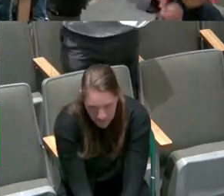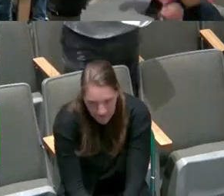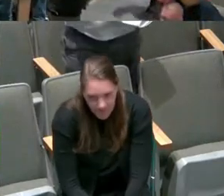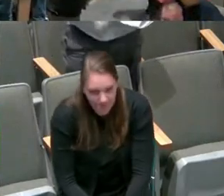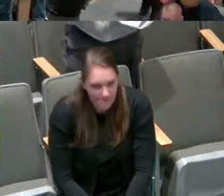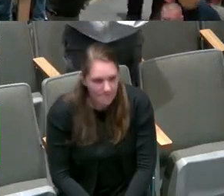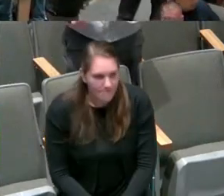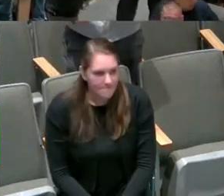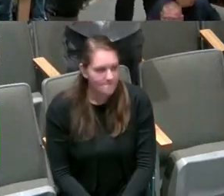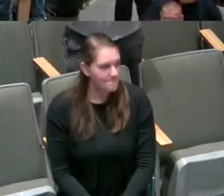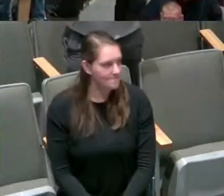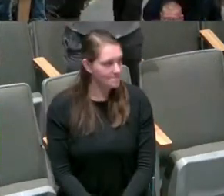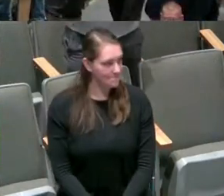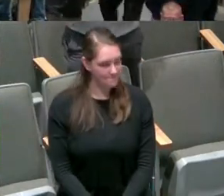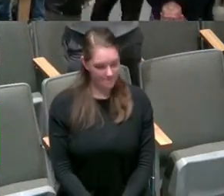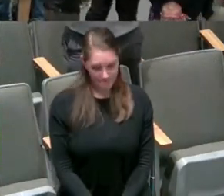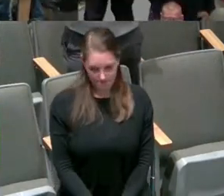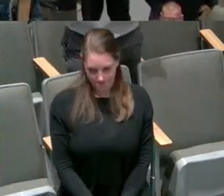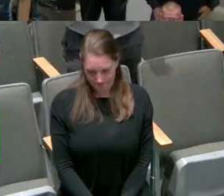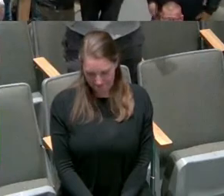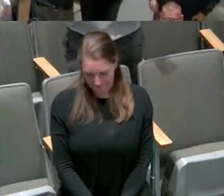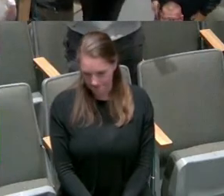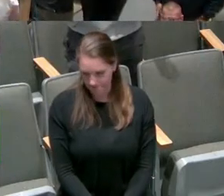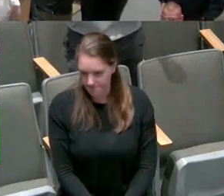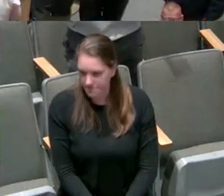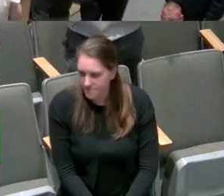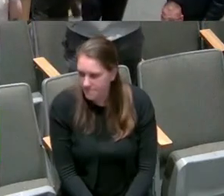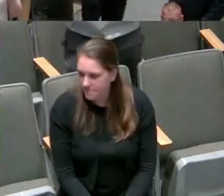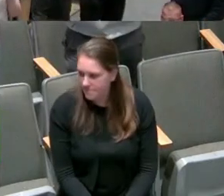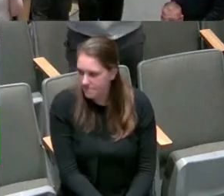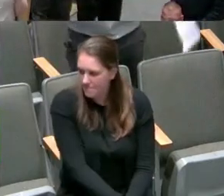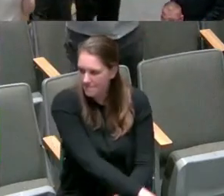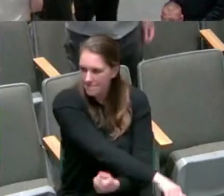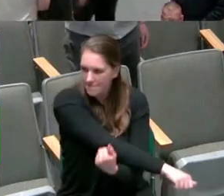I know you can sit down Tom